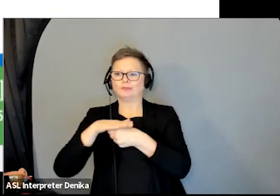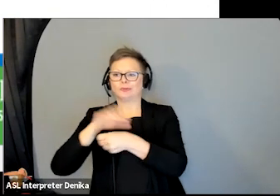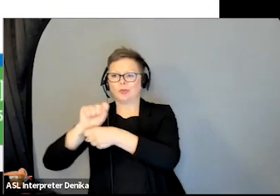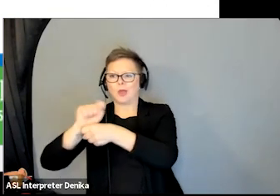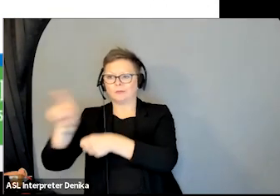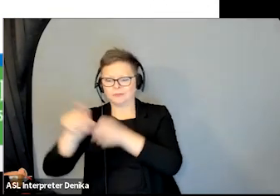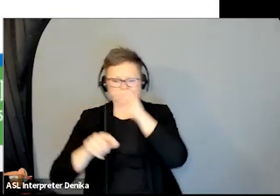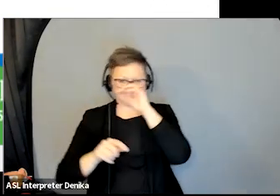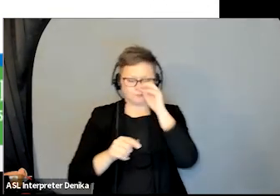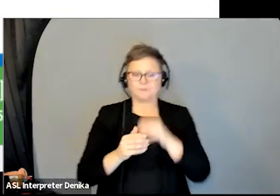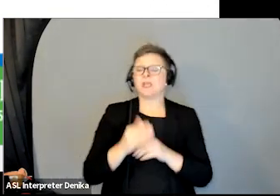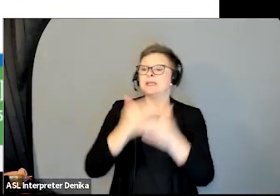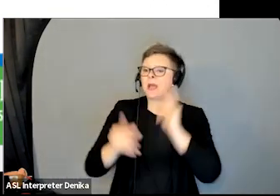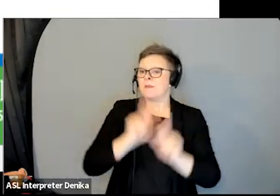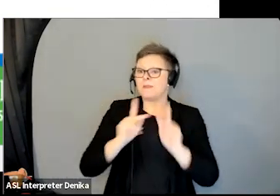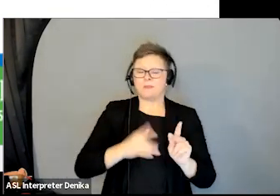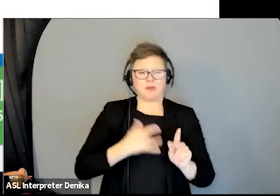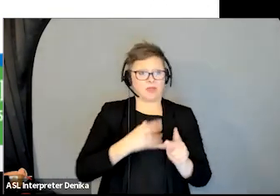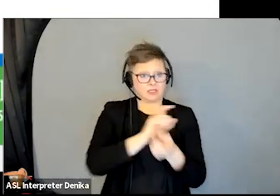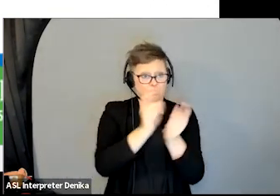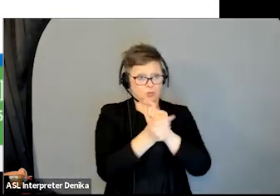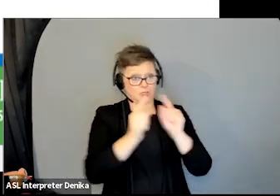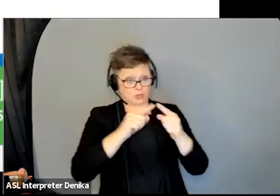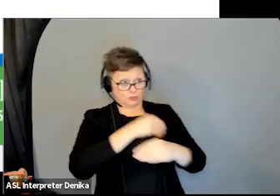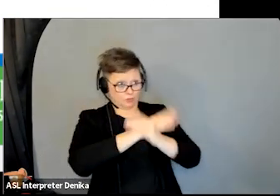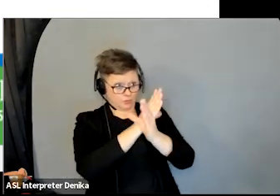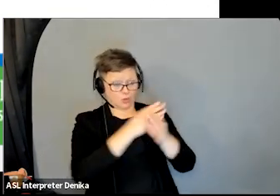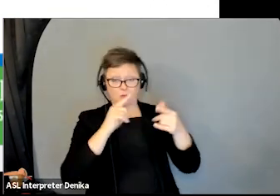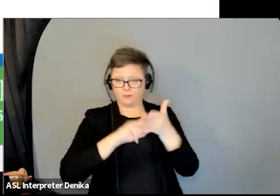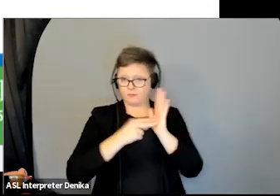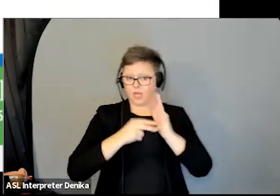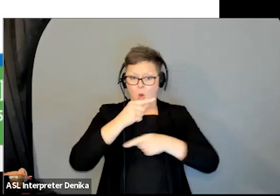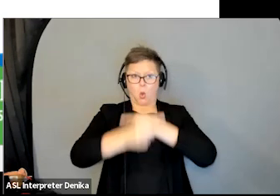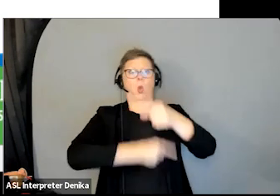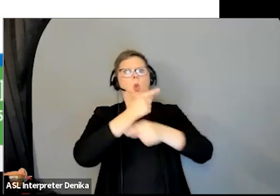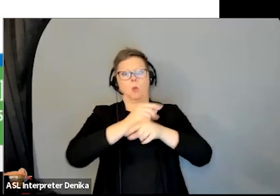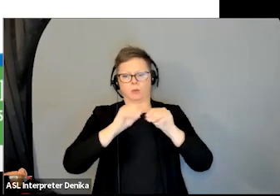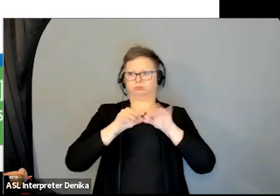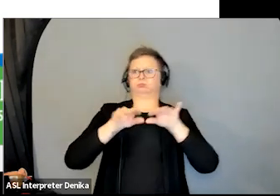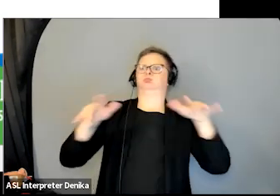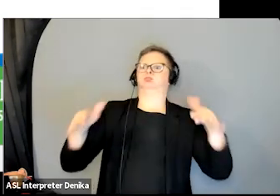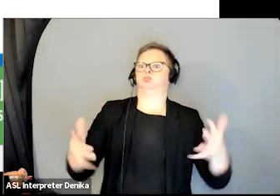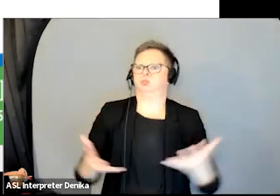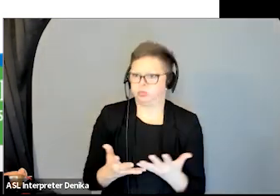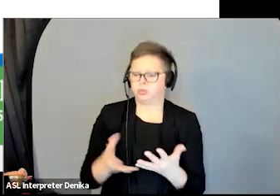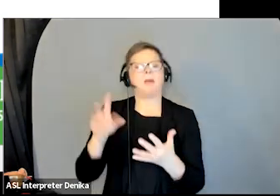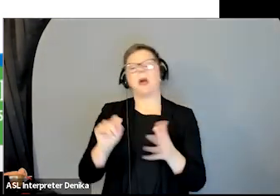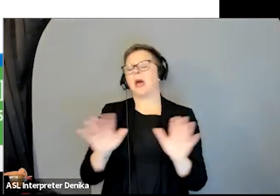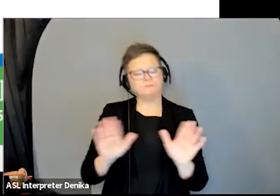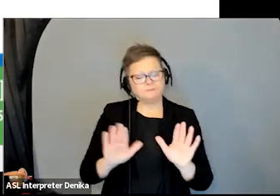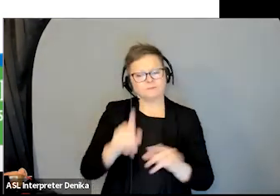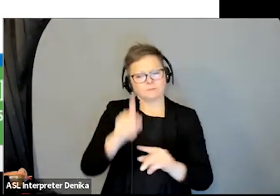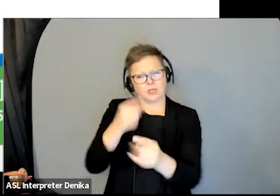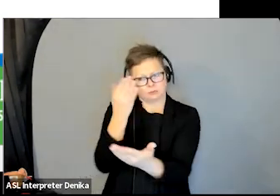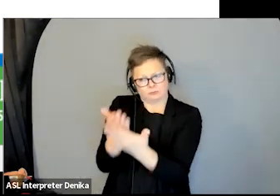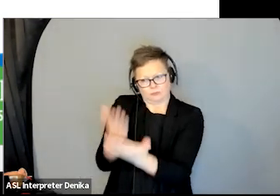some observers have referred to the switch to remote work as a mass movement or a global experiment, these statements obviously do need to be qualified.